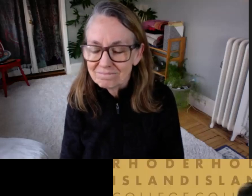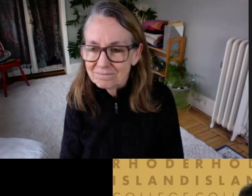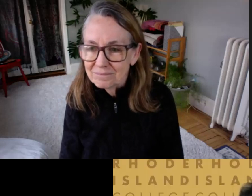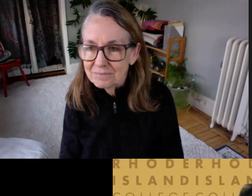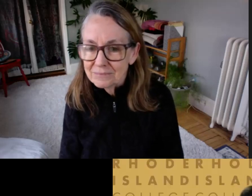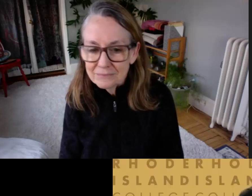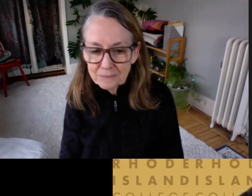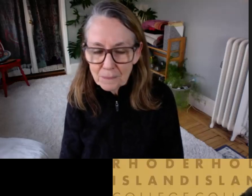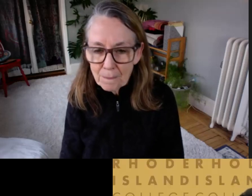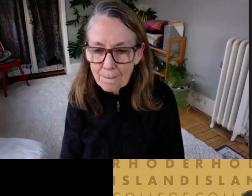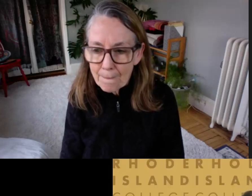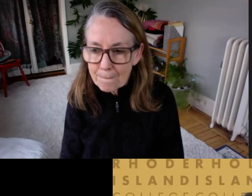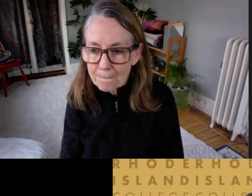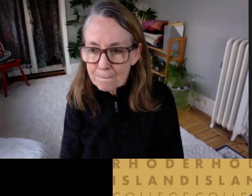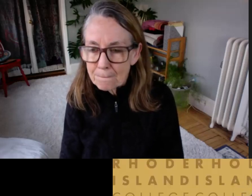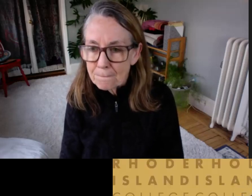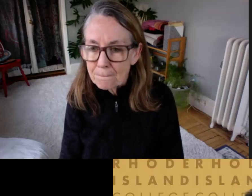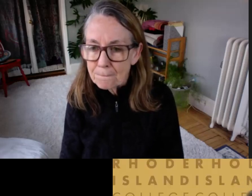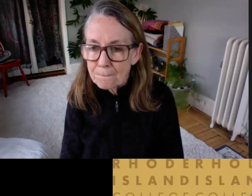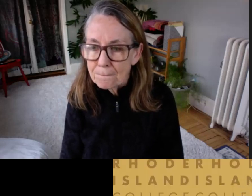I think